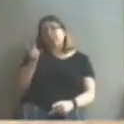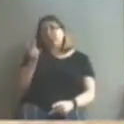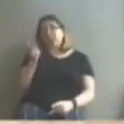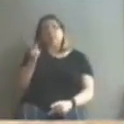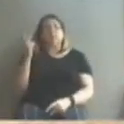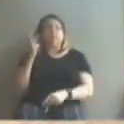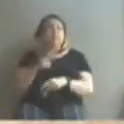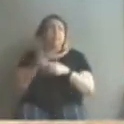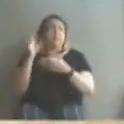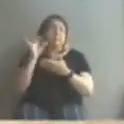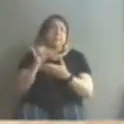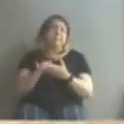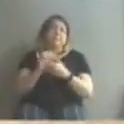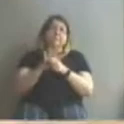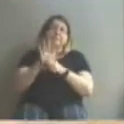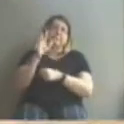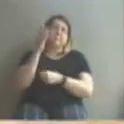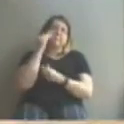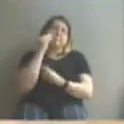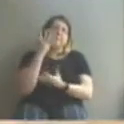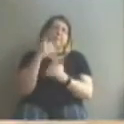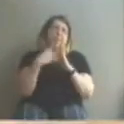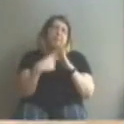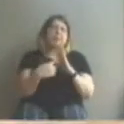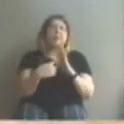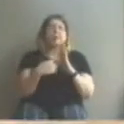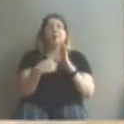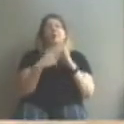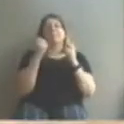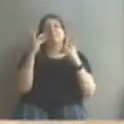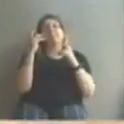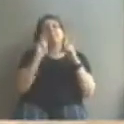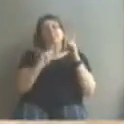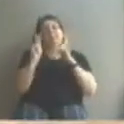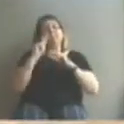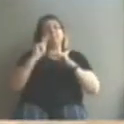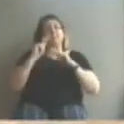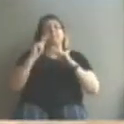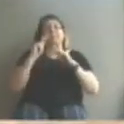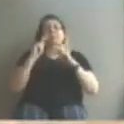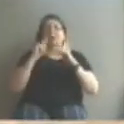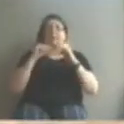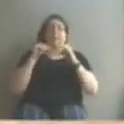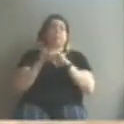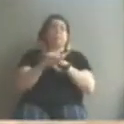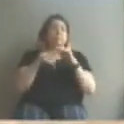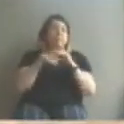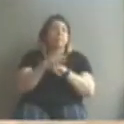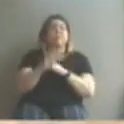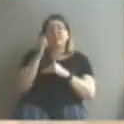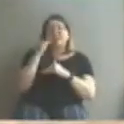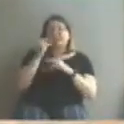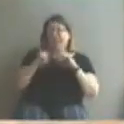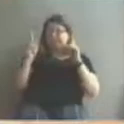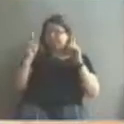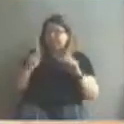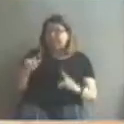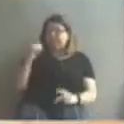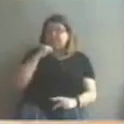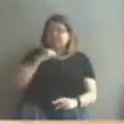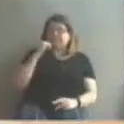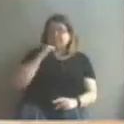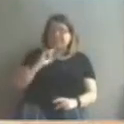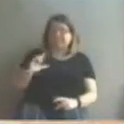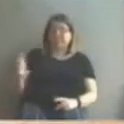twice that, and I have plenty of data to show lots of folks going through that department, and when it's a different person every day, in